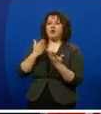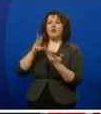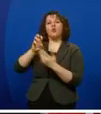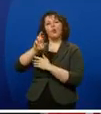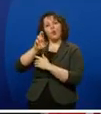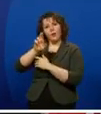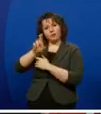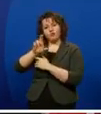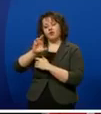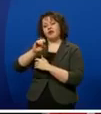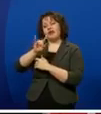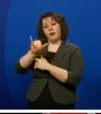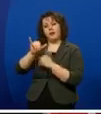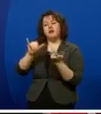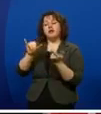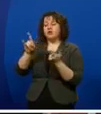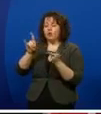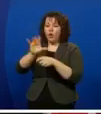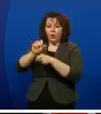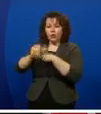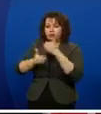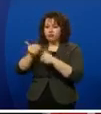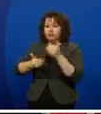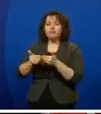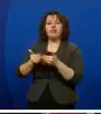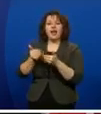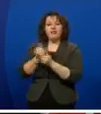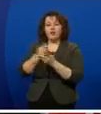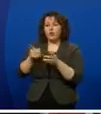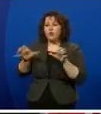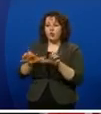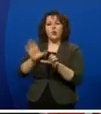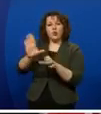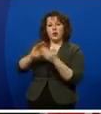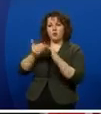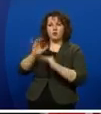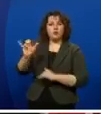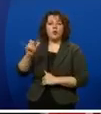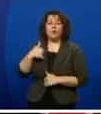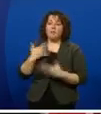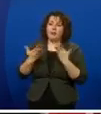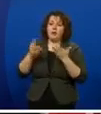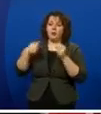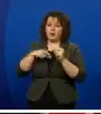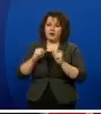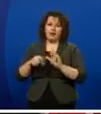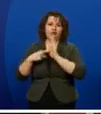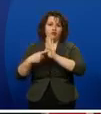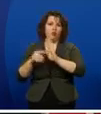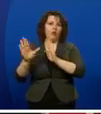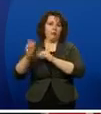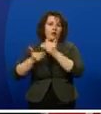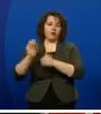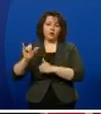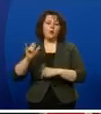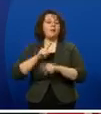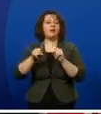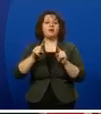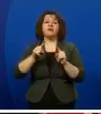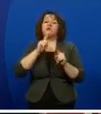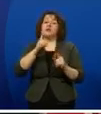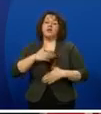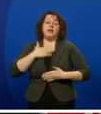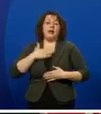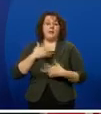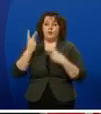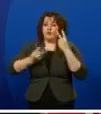done and continue to do in your communities as well, and maybe we'll get a chance to highlight their process as well. It was a pleasure visiting